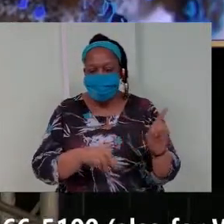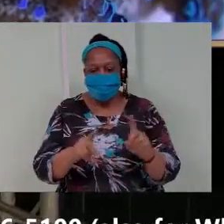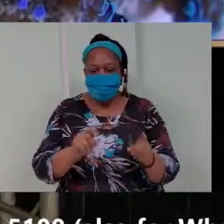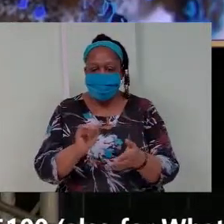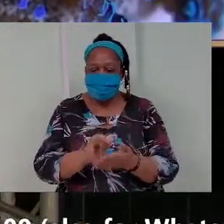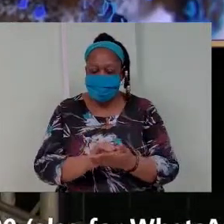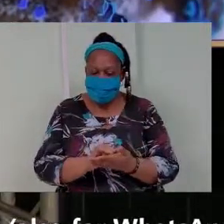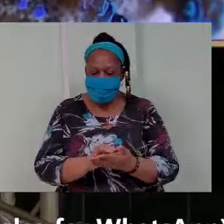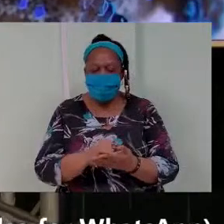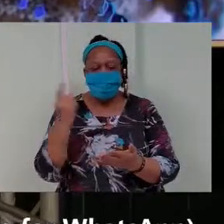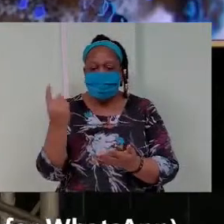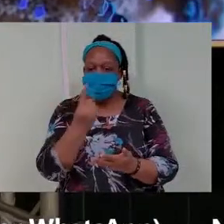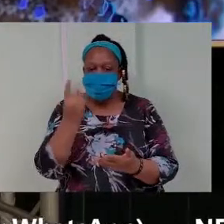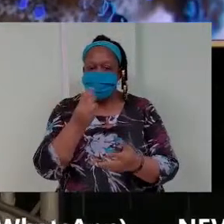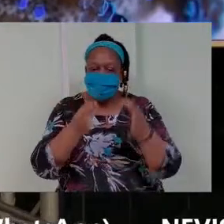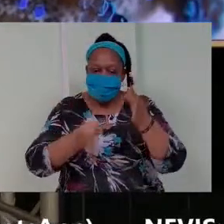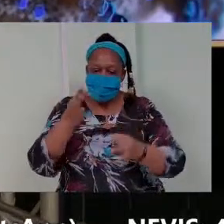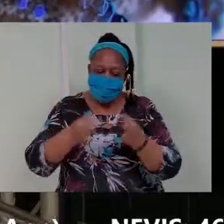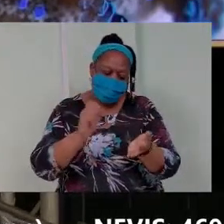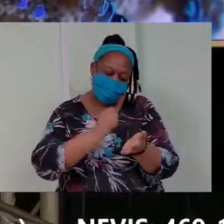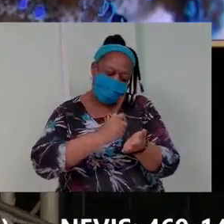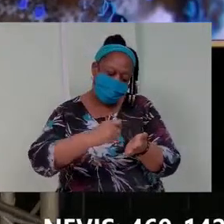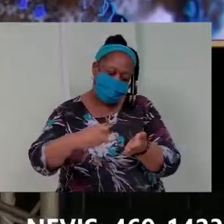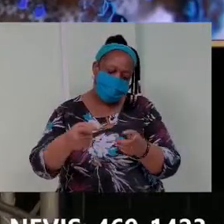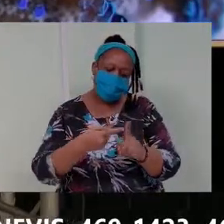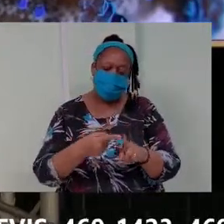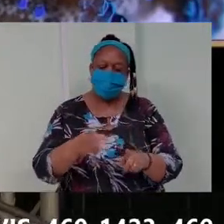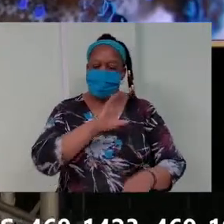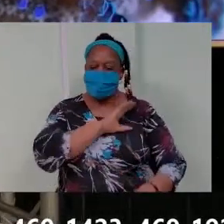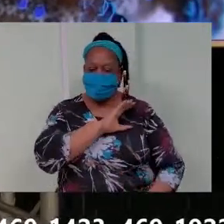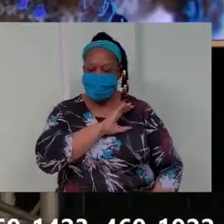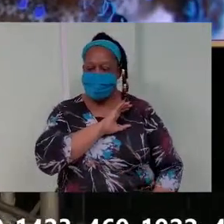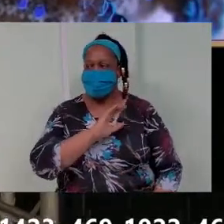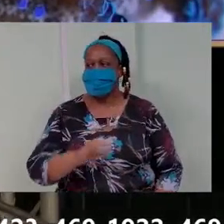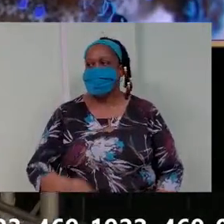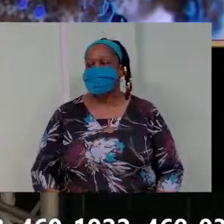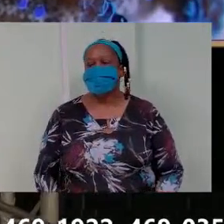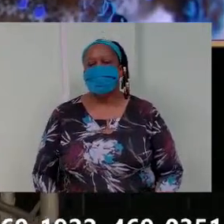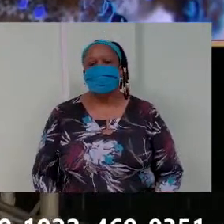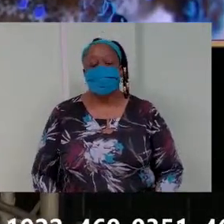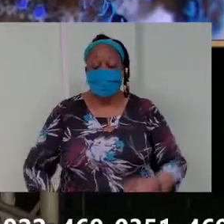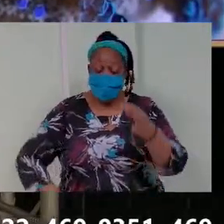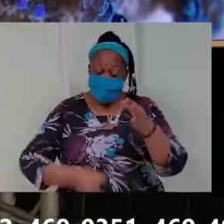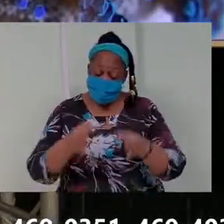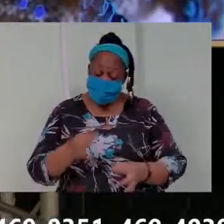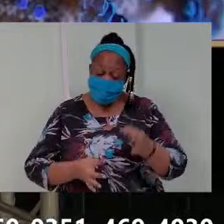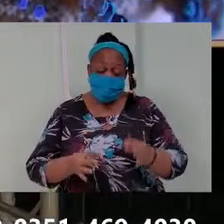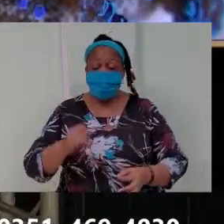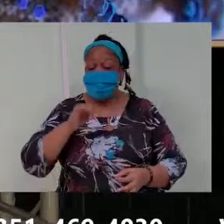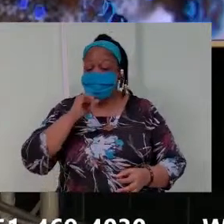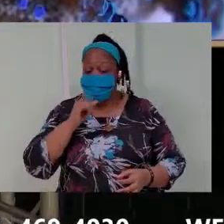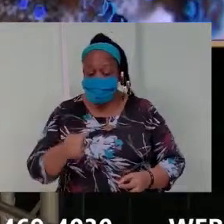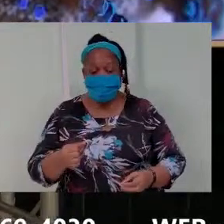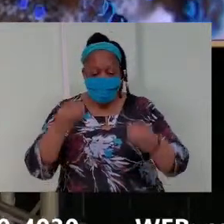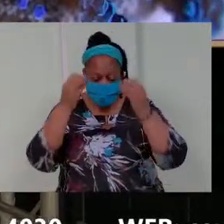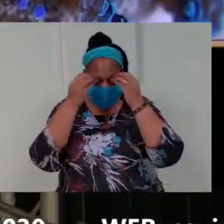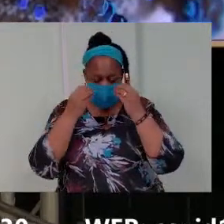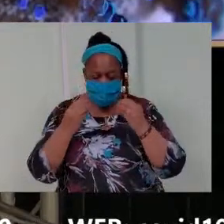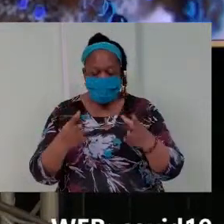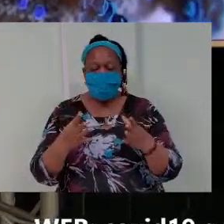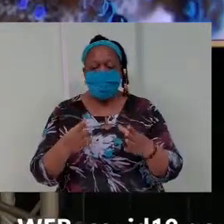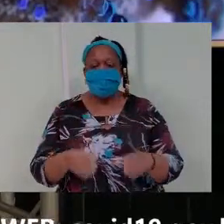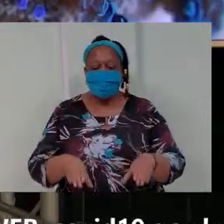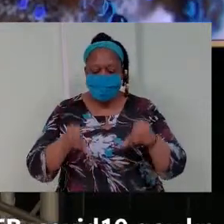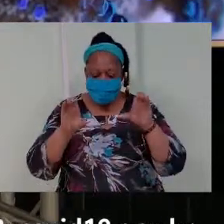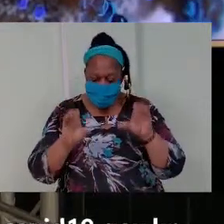police. The regulation provides a person who contravenes or fails to comply with these regulations shall